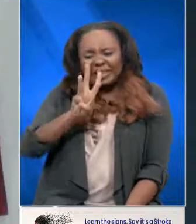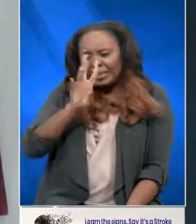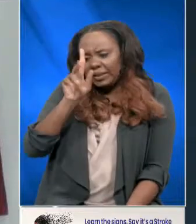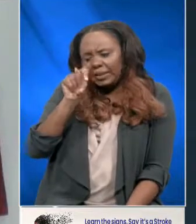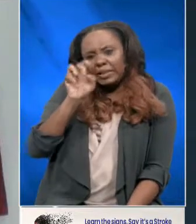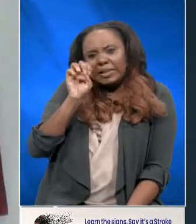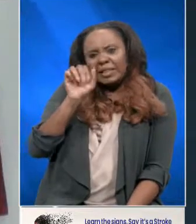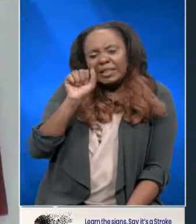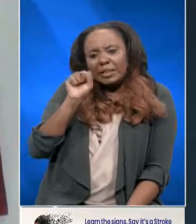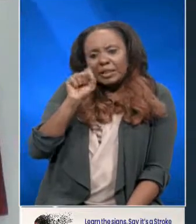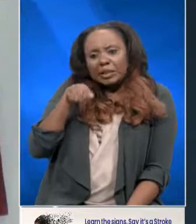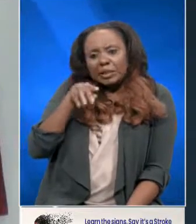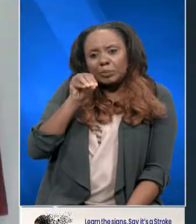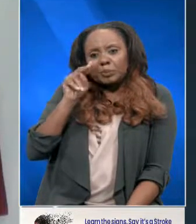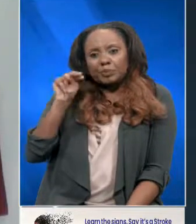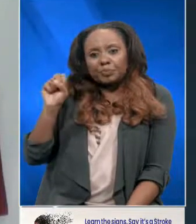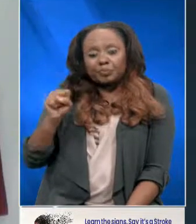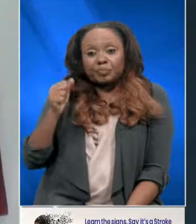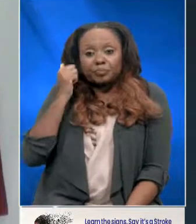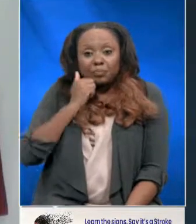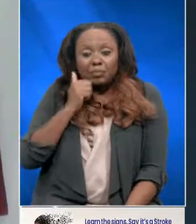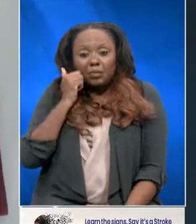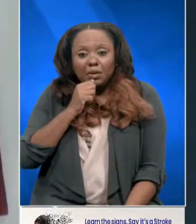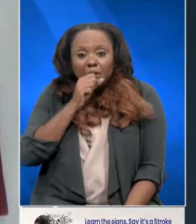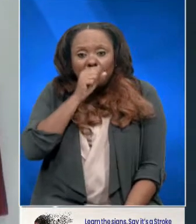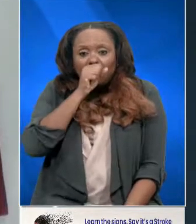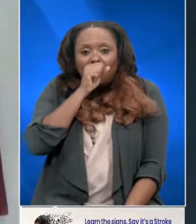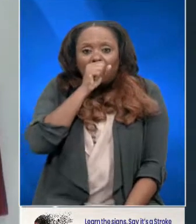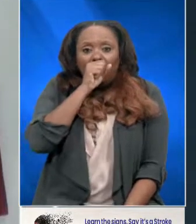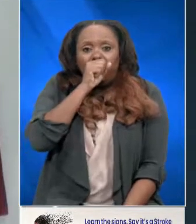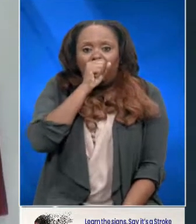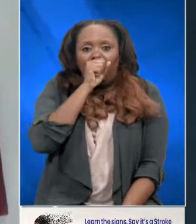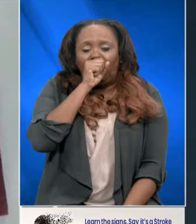sugar a day, which is about